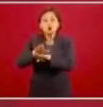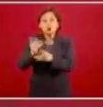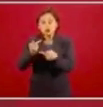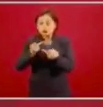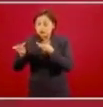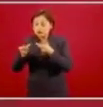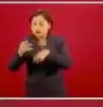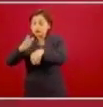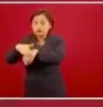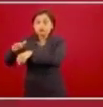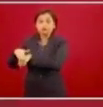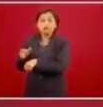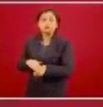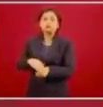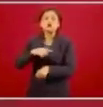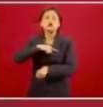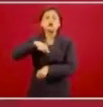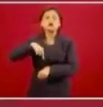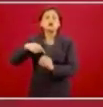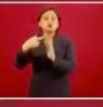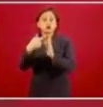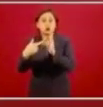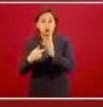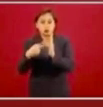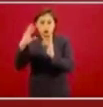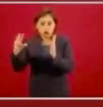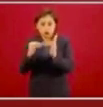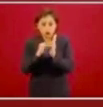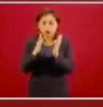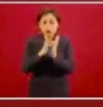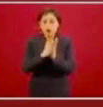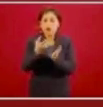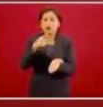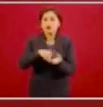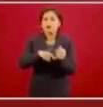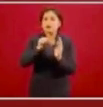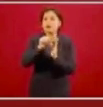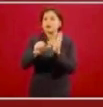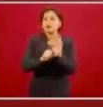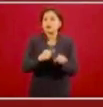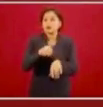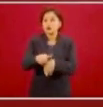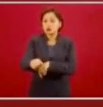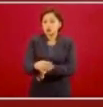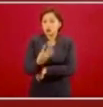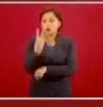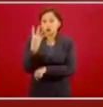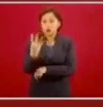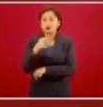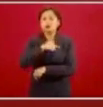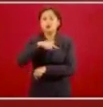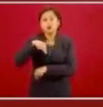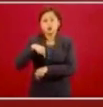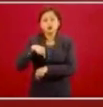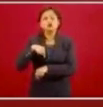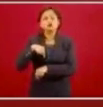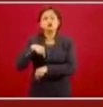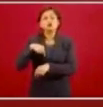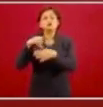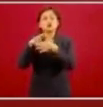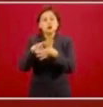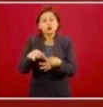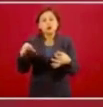Now, when we established these extraordinary measures, when we declared the health emergency, national health emergency,